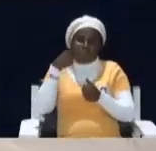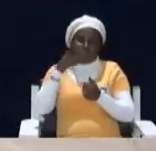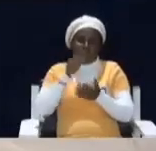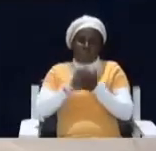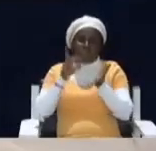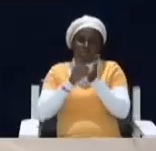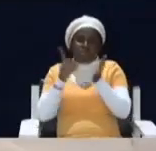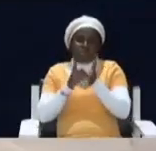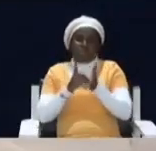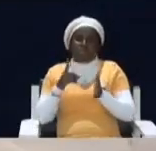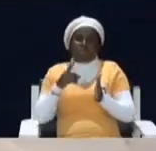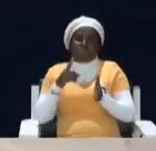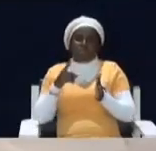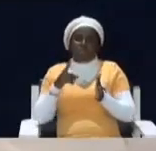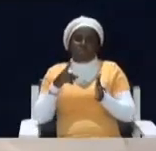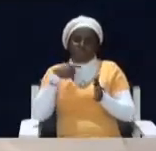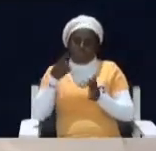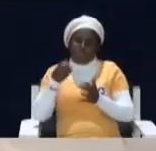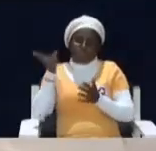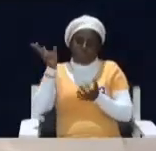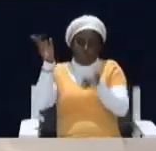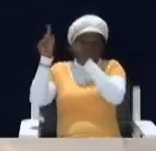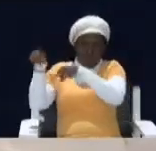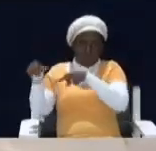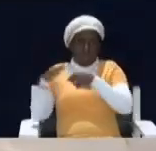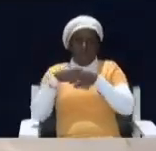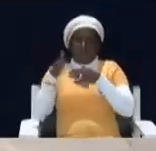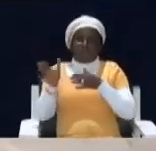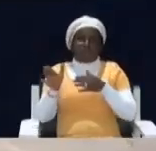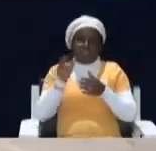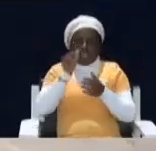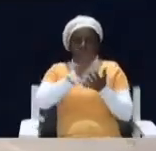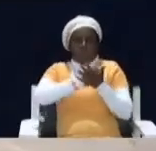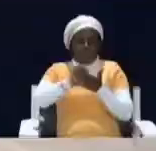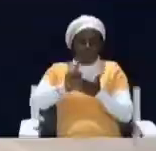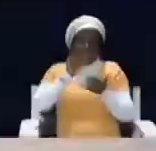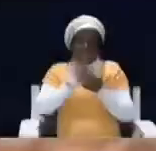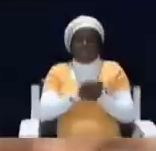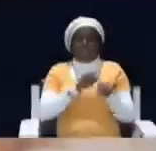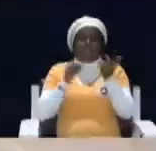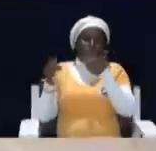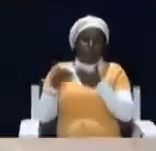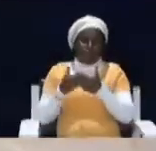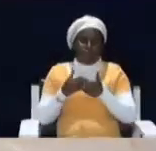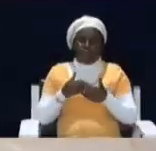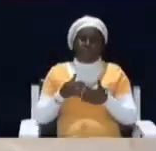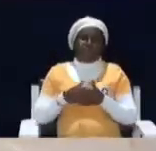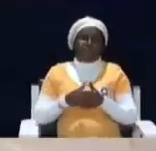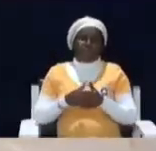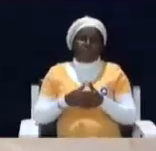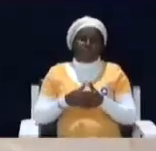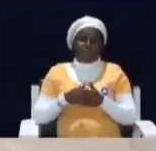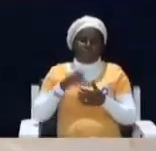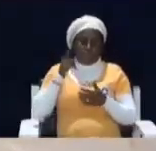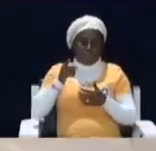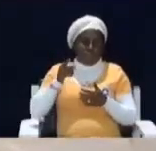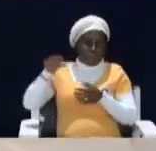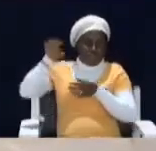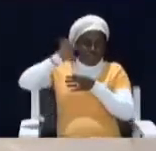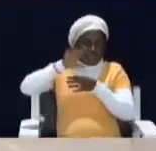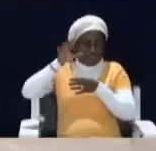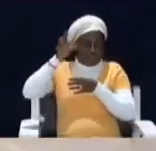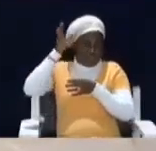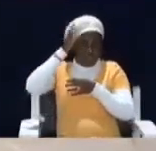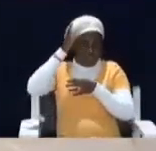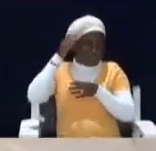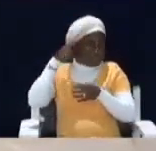doctor gave them appointment. After a week, they should come back. And I anointed my daddy's ear,